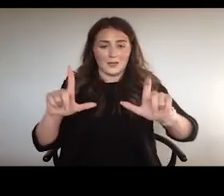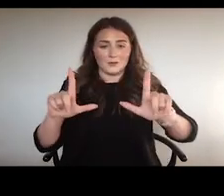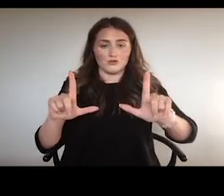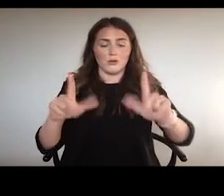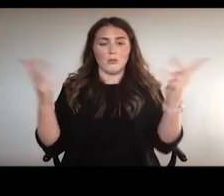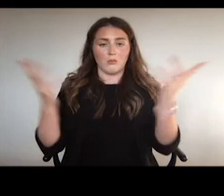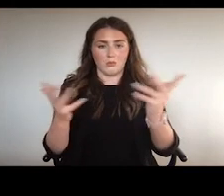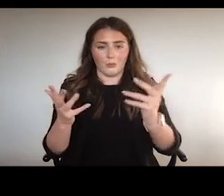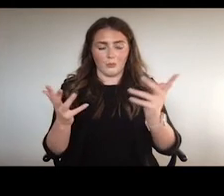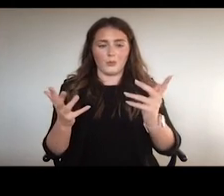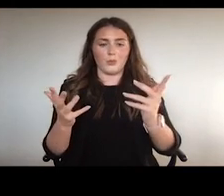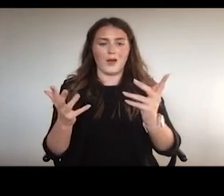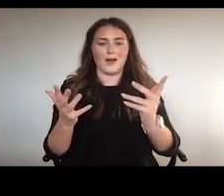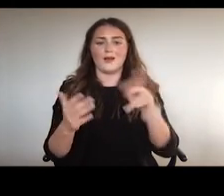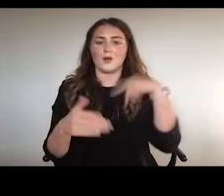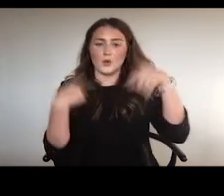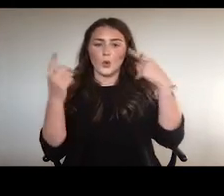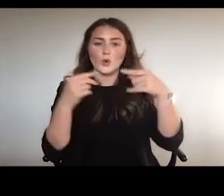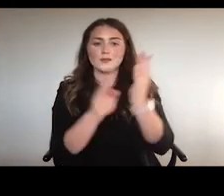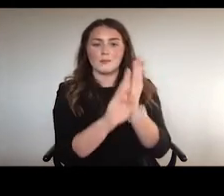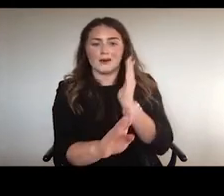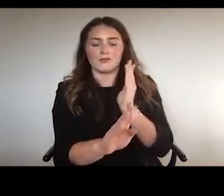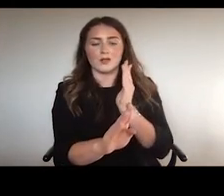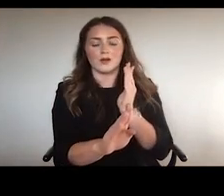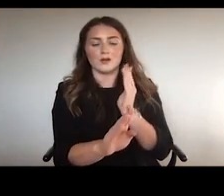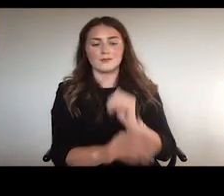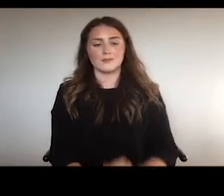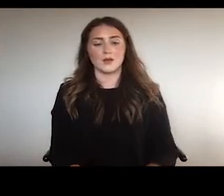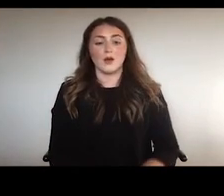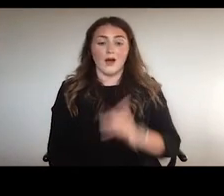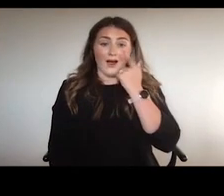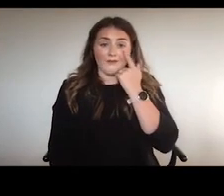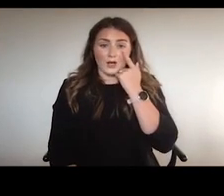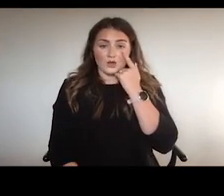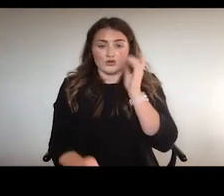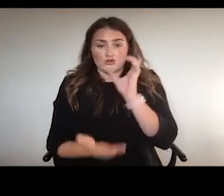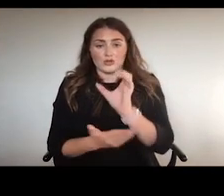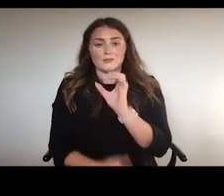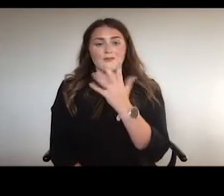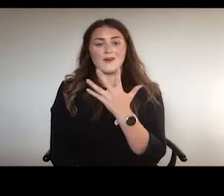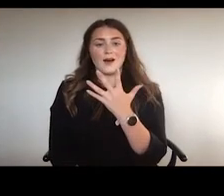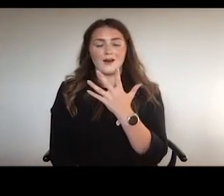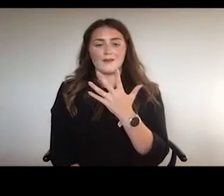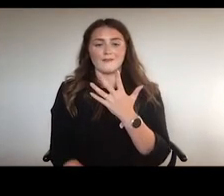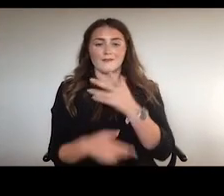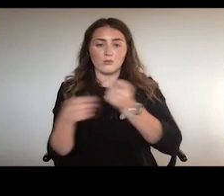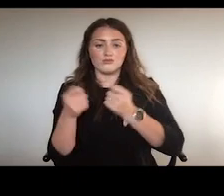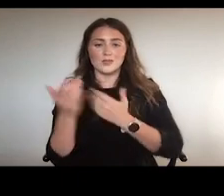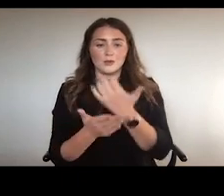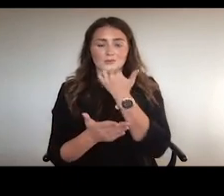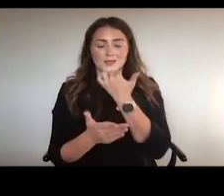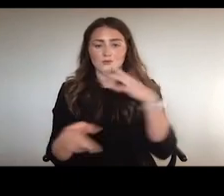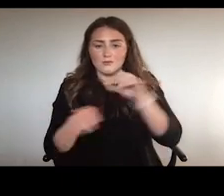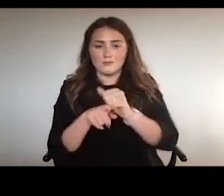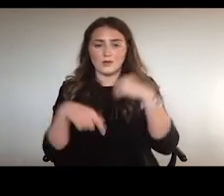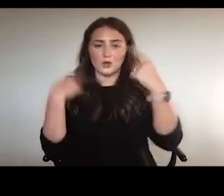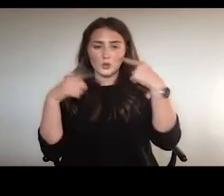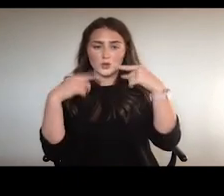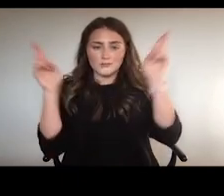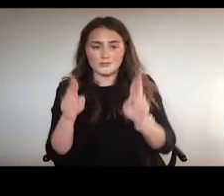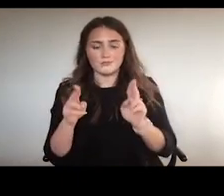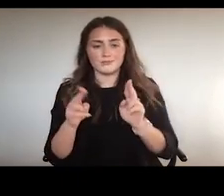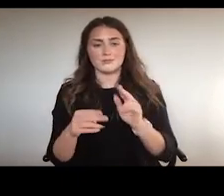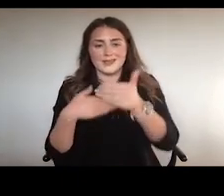Here's an example of where our noise barriers are located. You can find out more about the location of the proposed noise barriers in Chapter 5